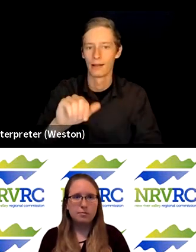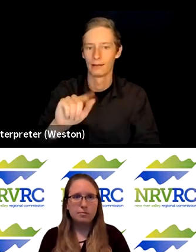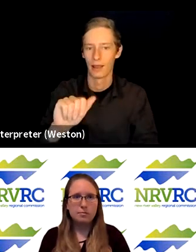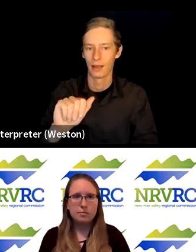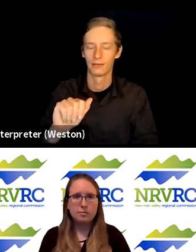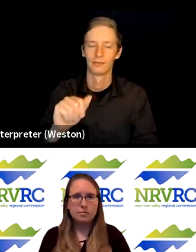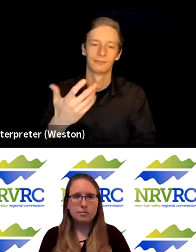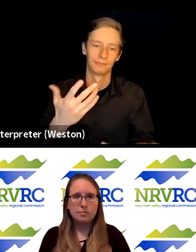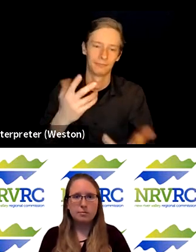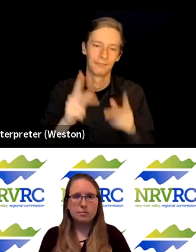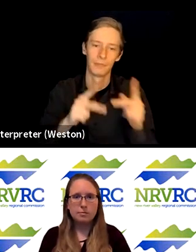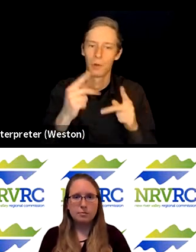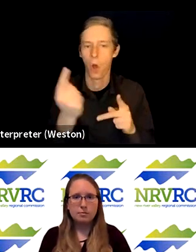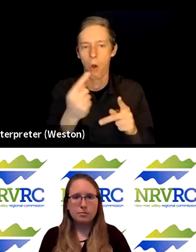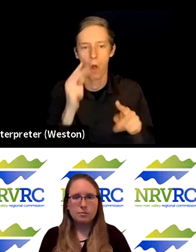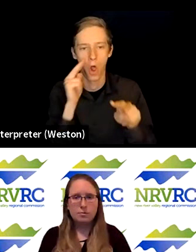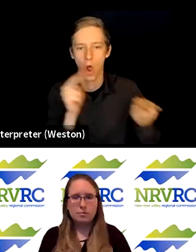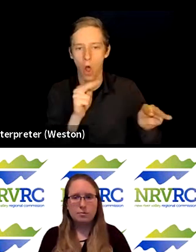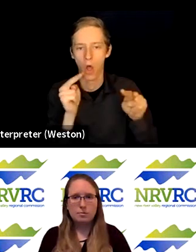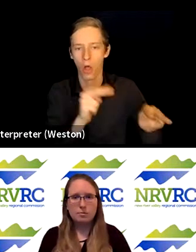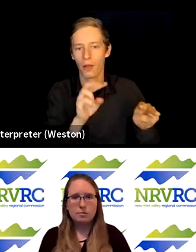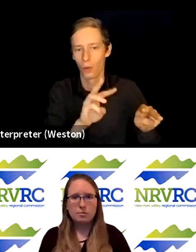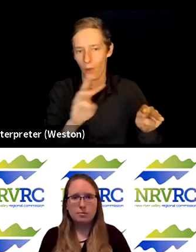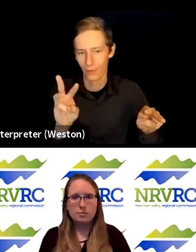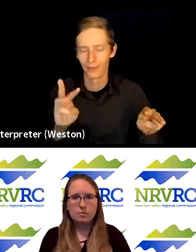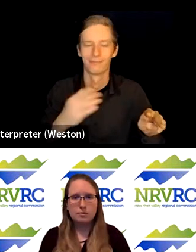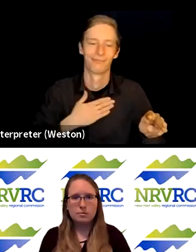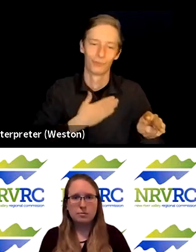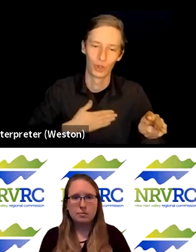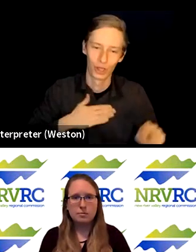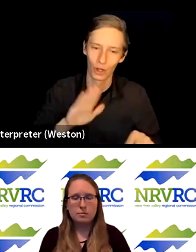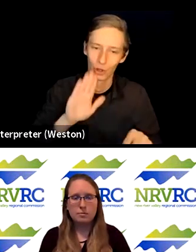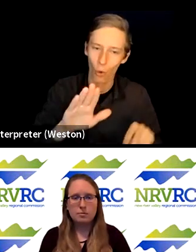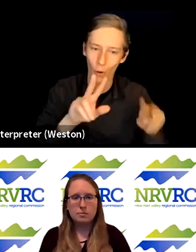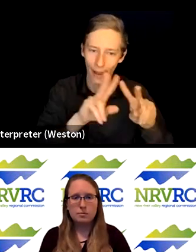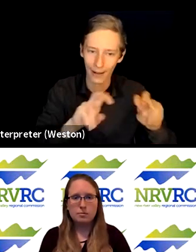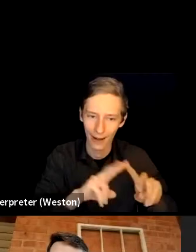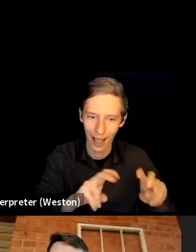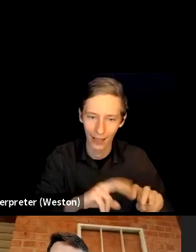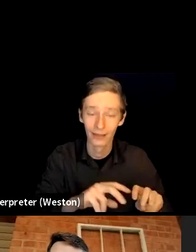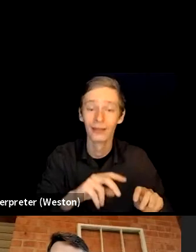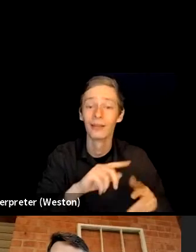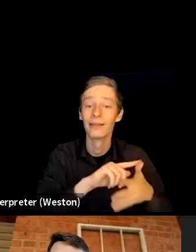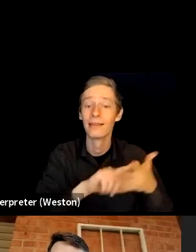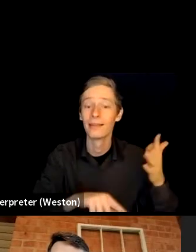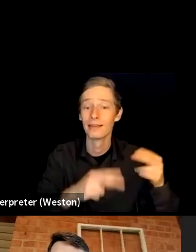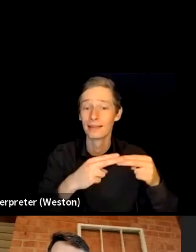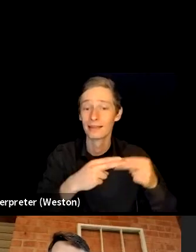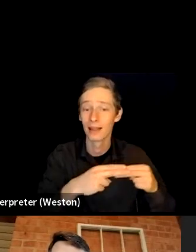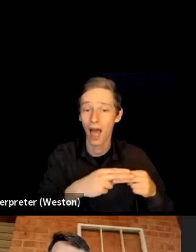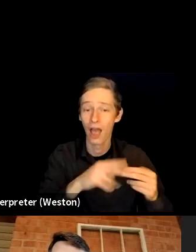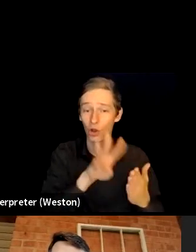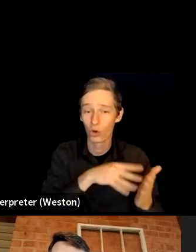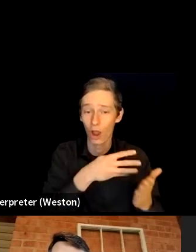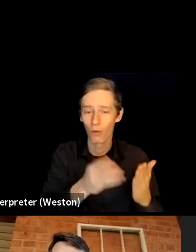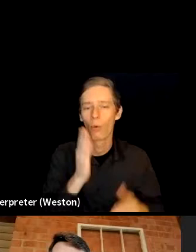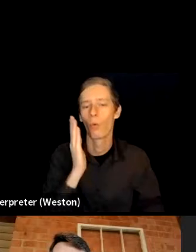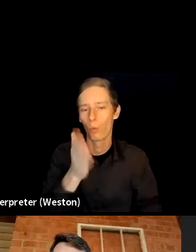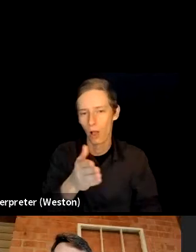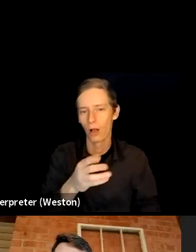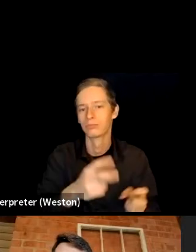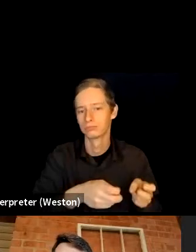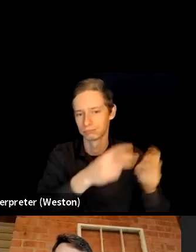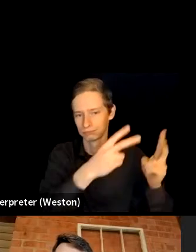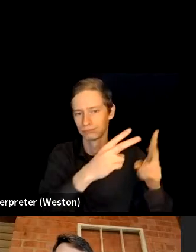the accuracy there. And again, those slides will be shared on the Road to Wellness website.